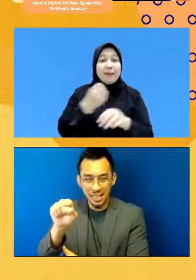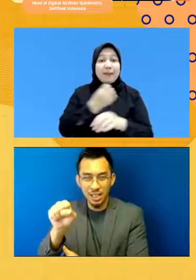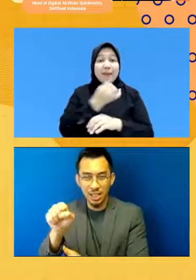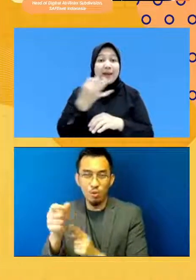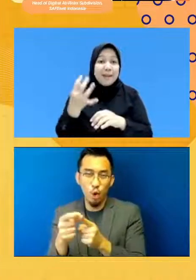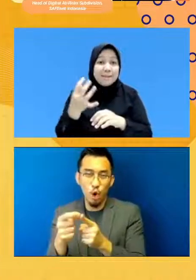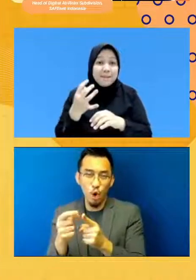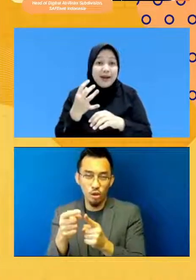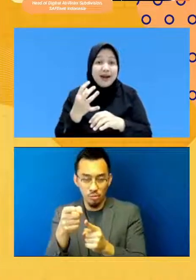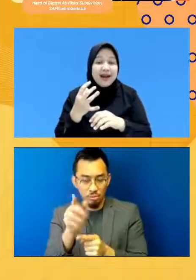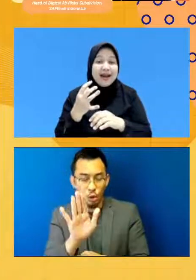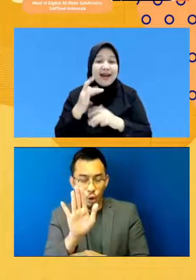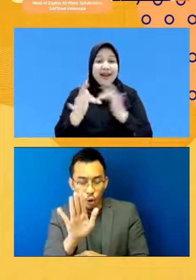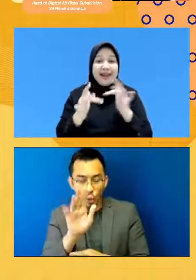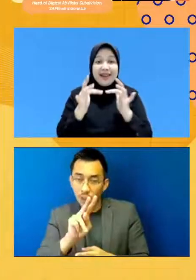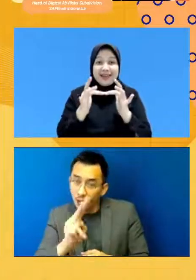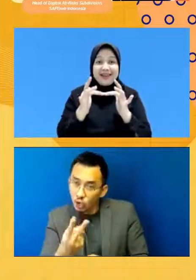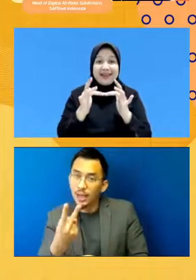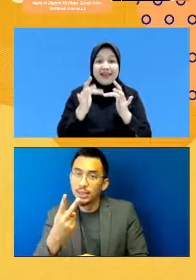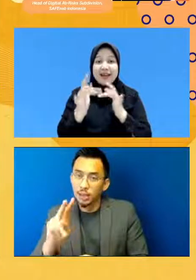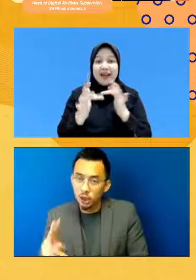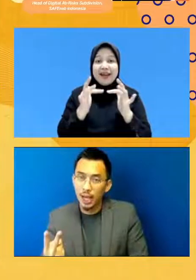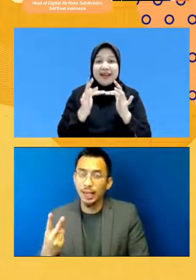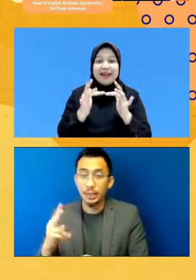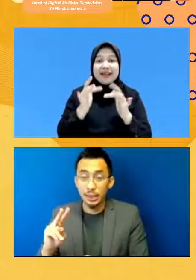use to